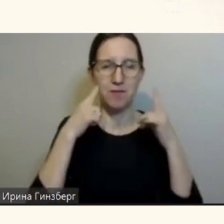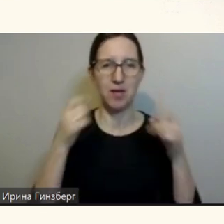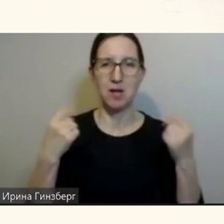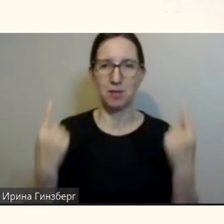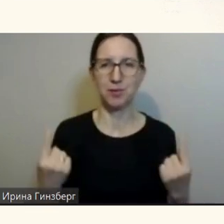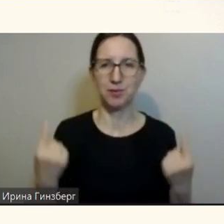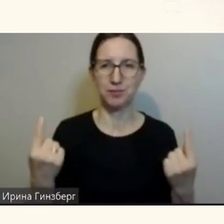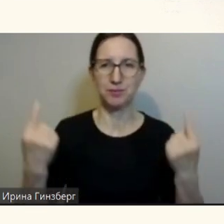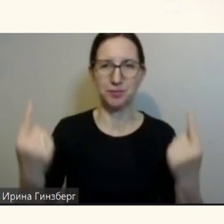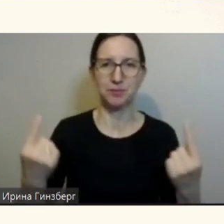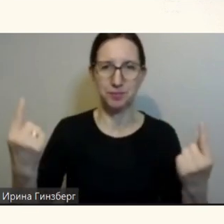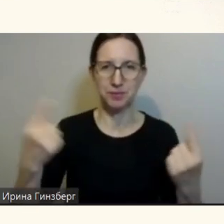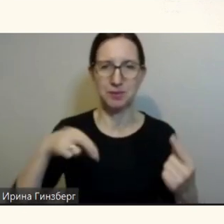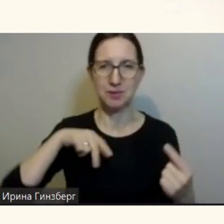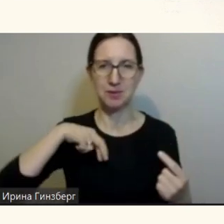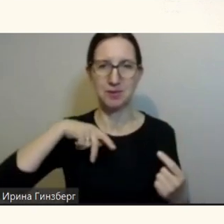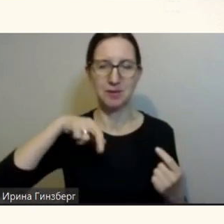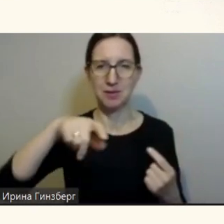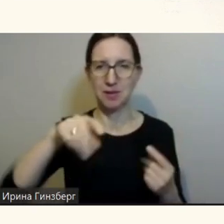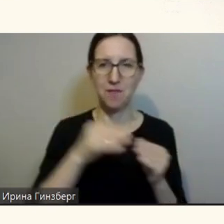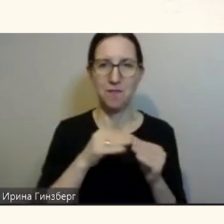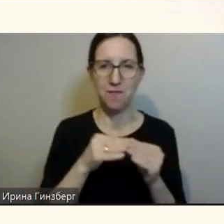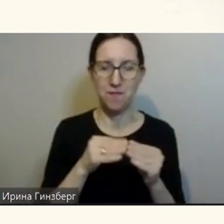cannot tell